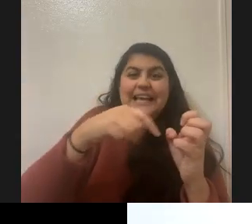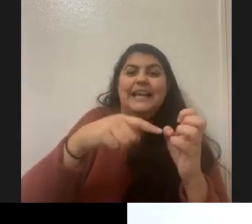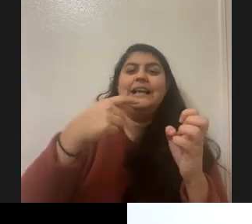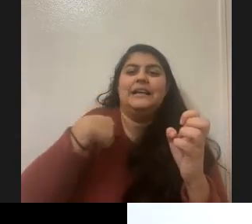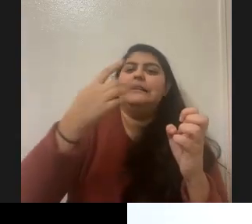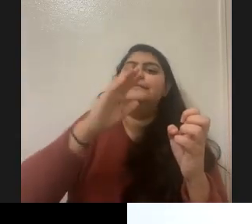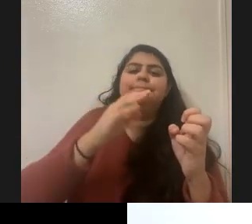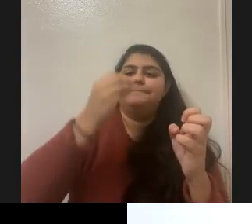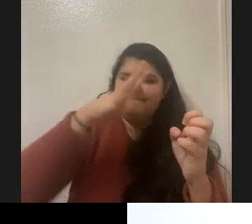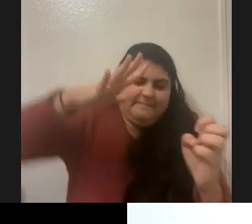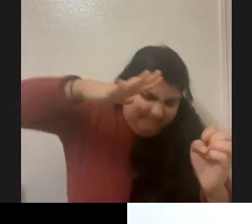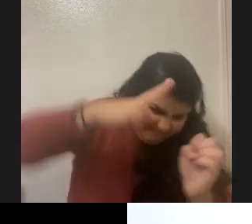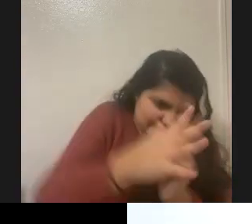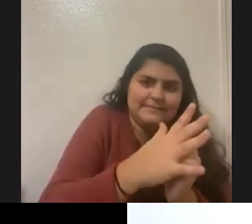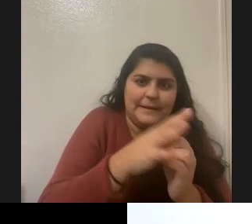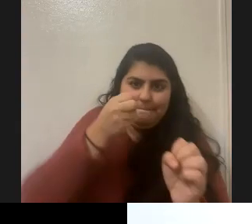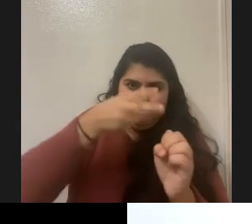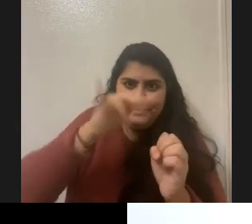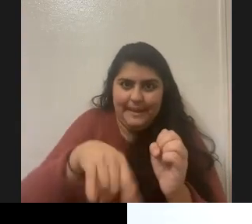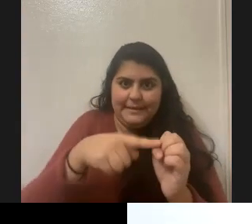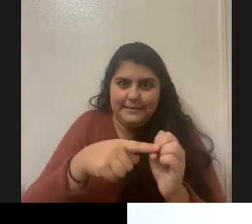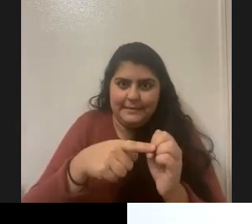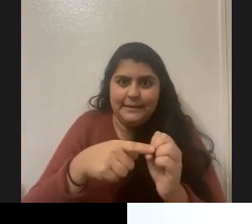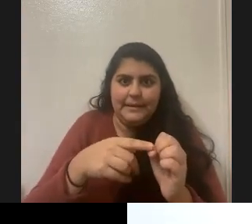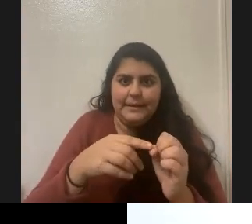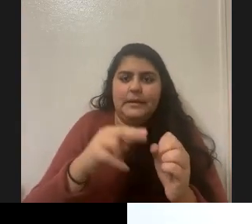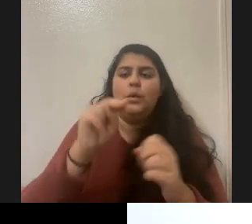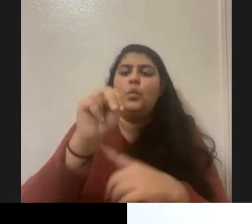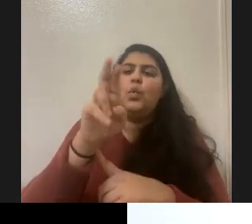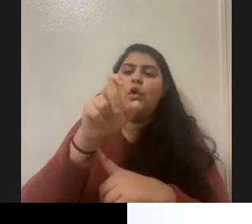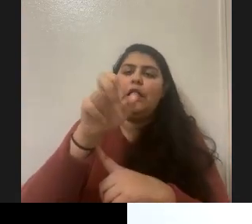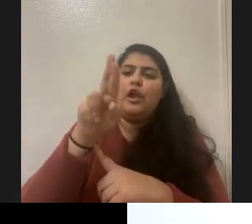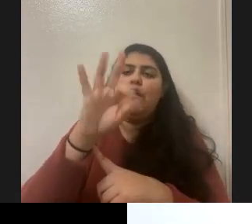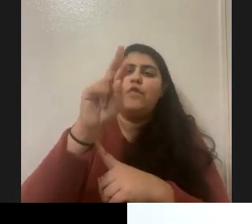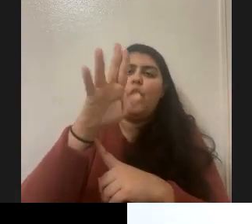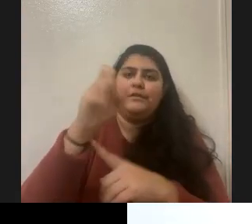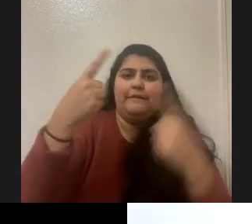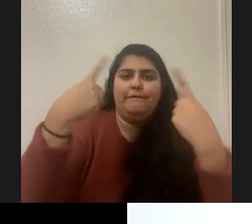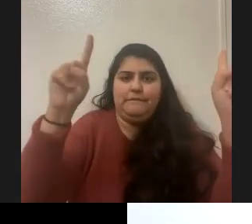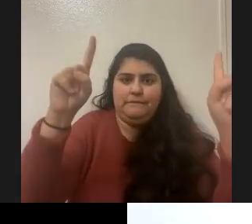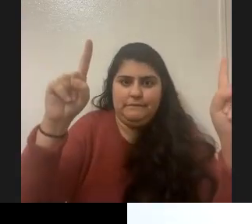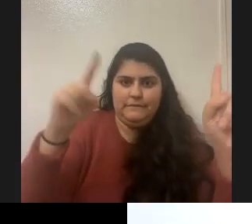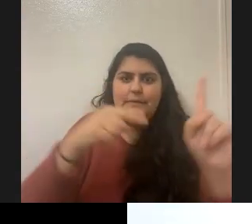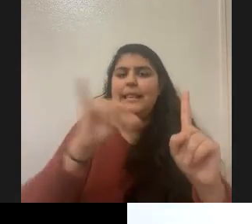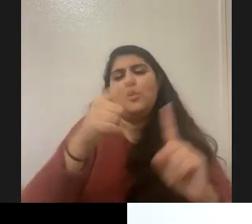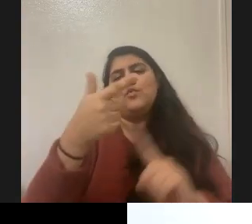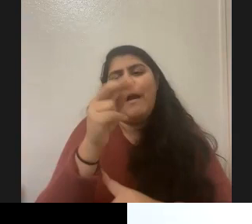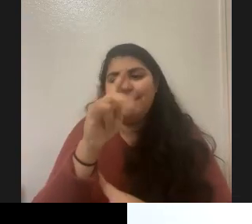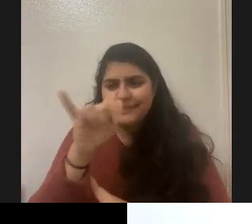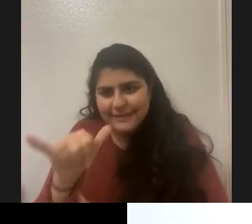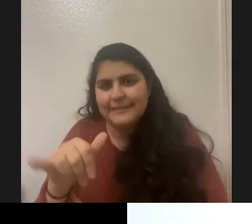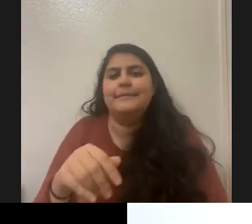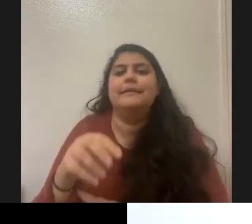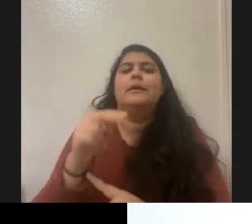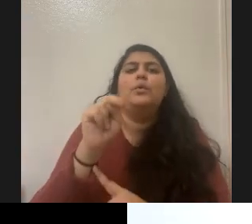and we access something called the nuclear force. So there's different kinds of forces like gravity, you got electrics, you got nuclear